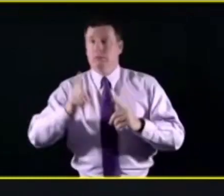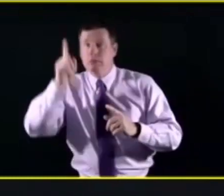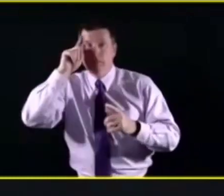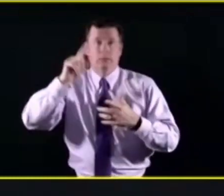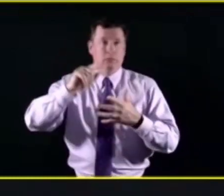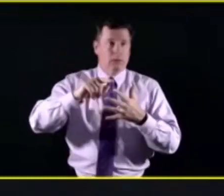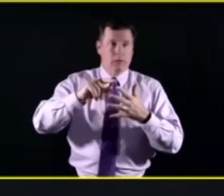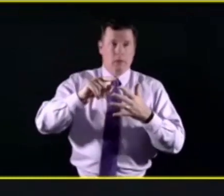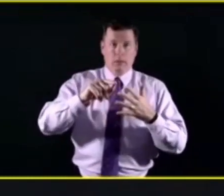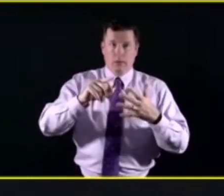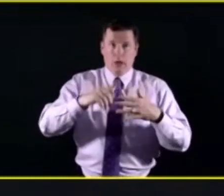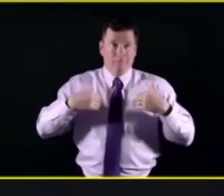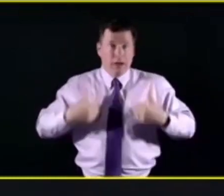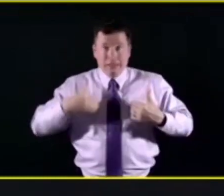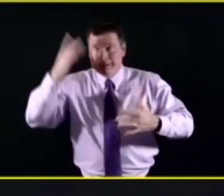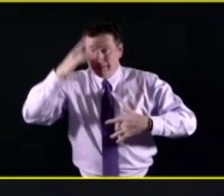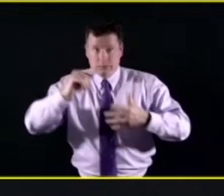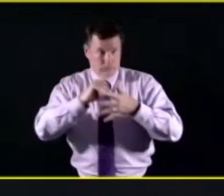risk.